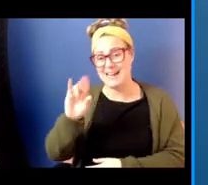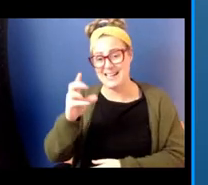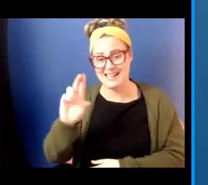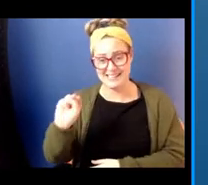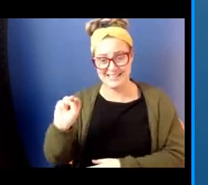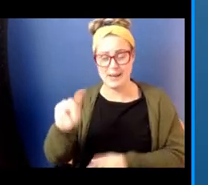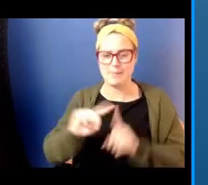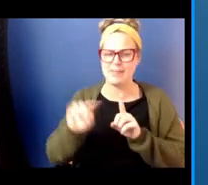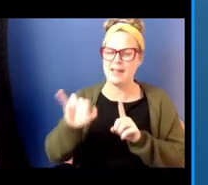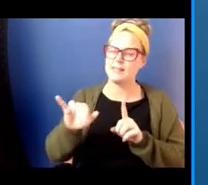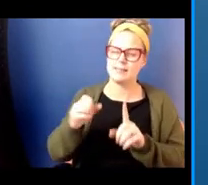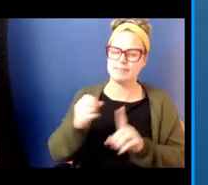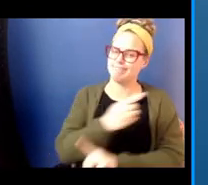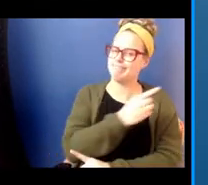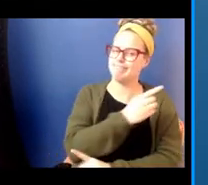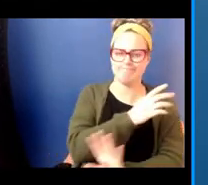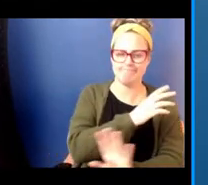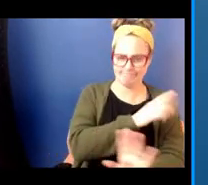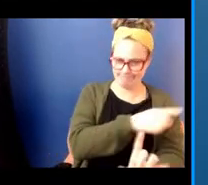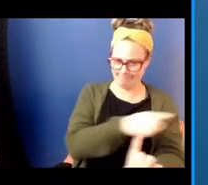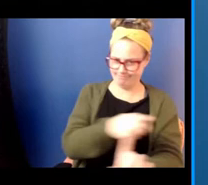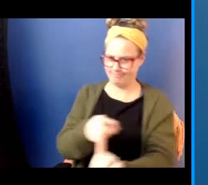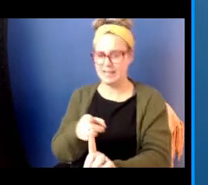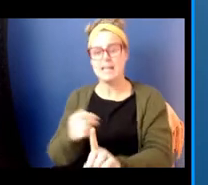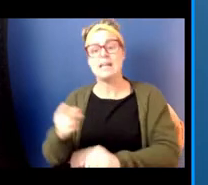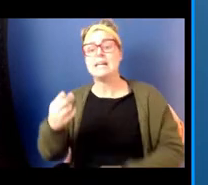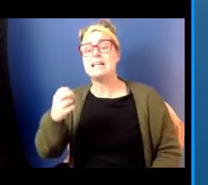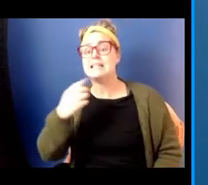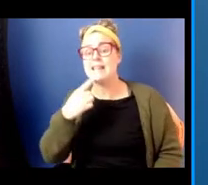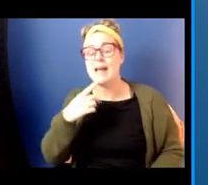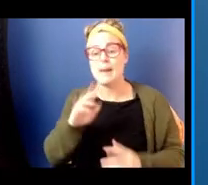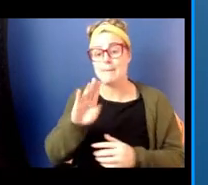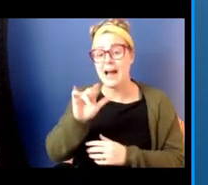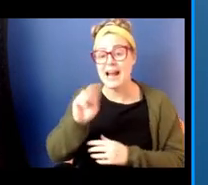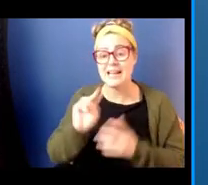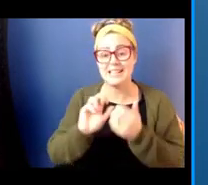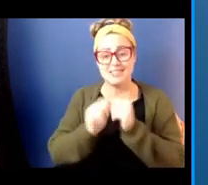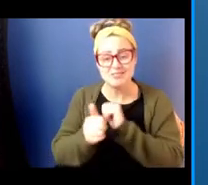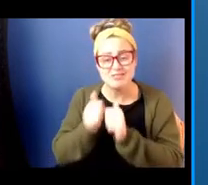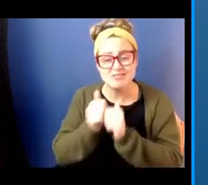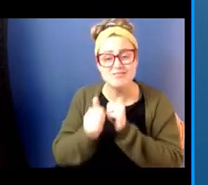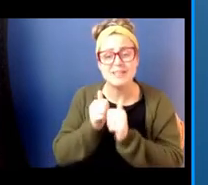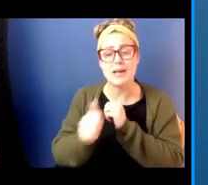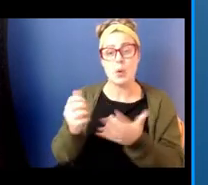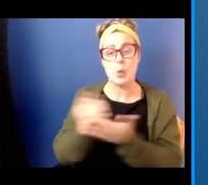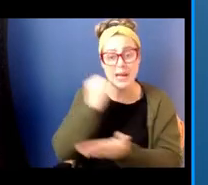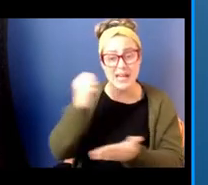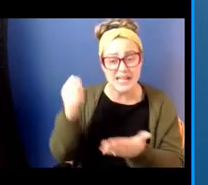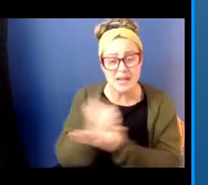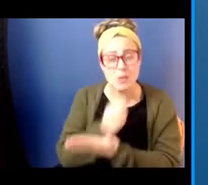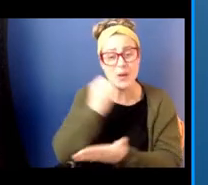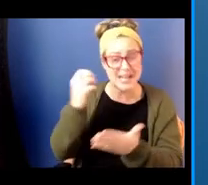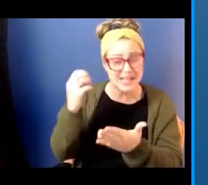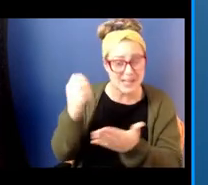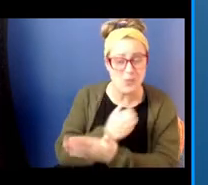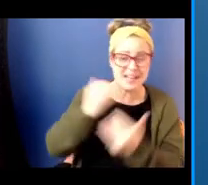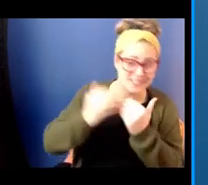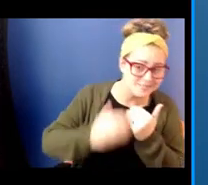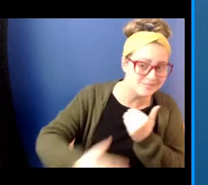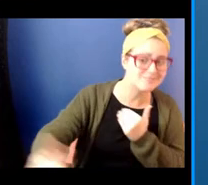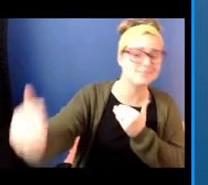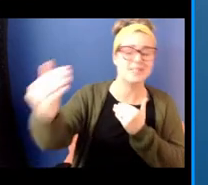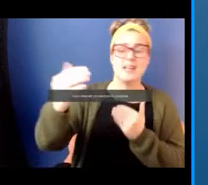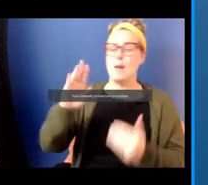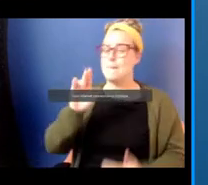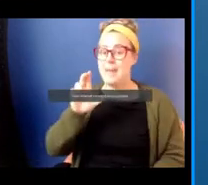winning he said Biden is women he said Biden is women I'm